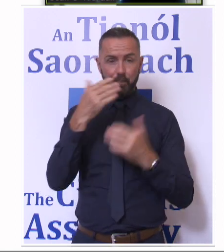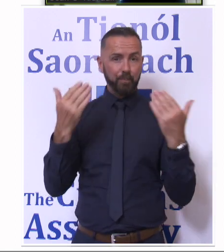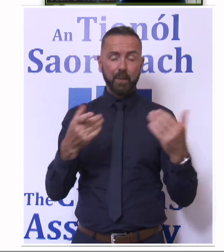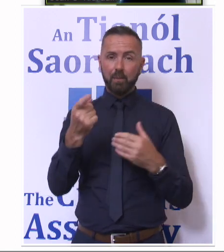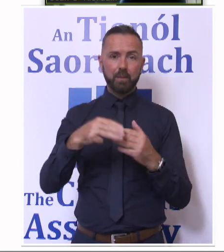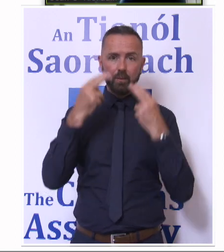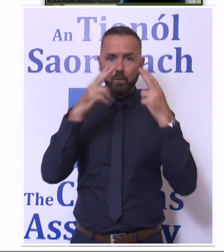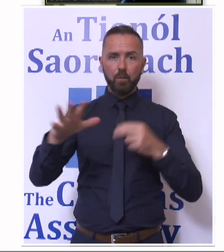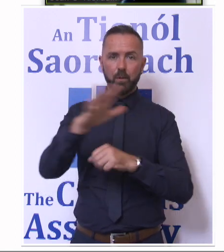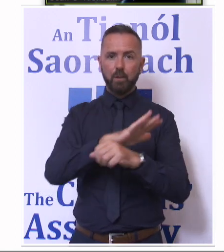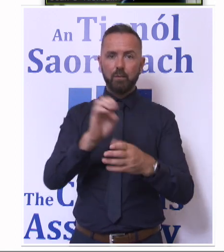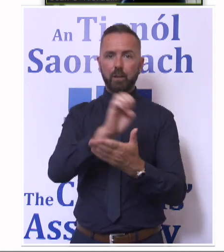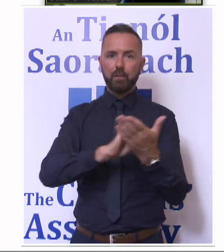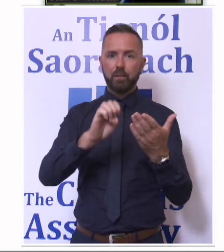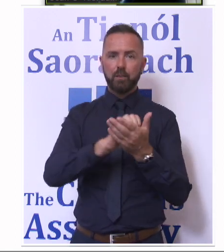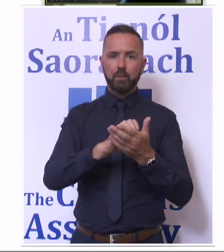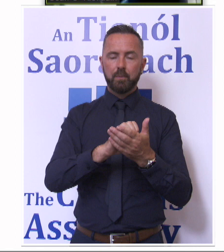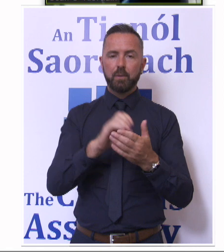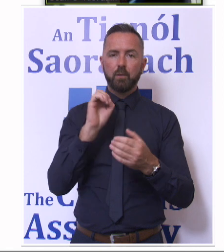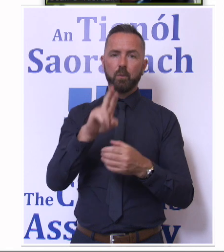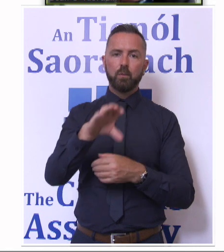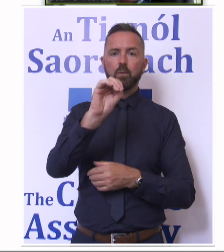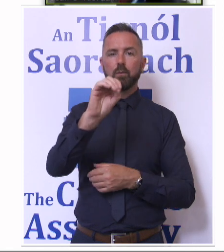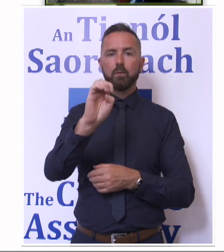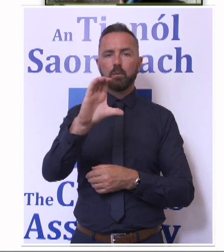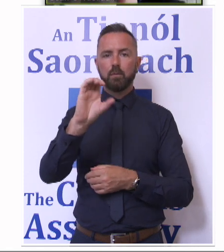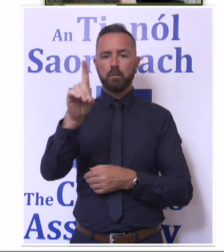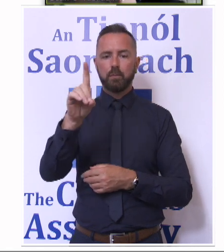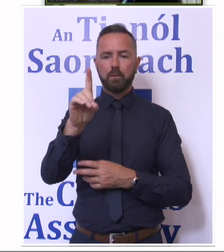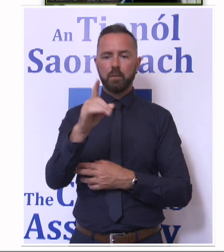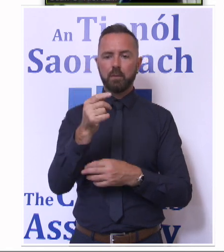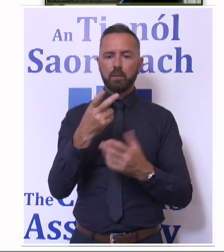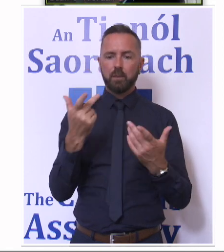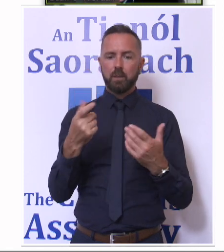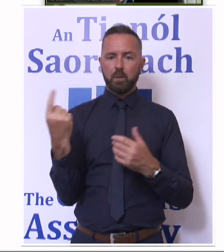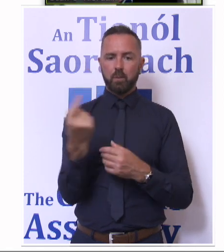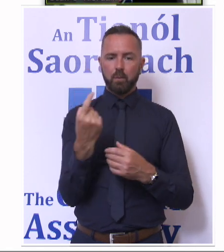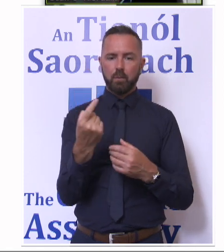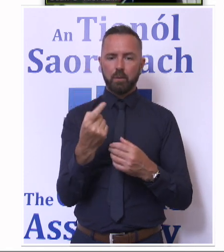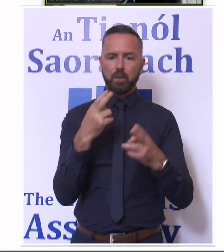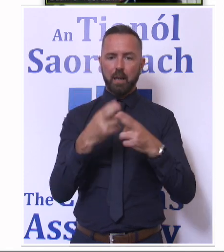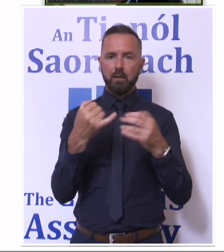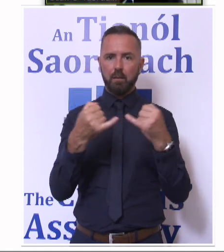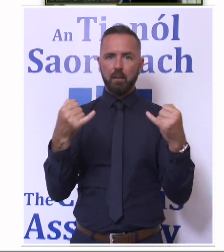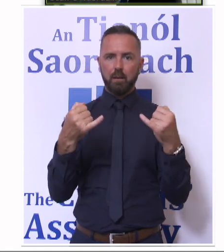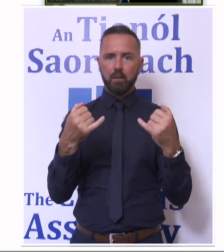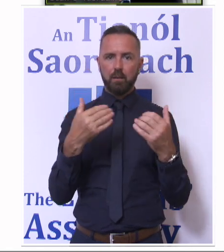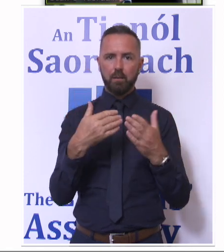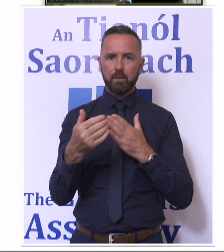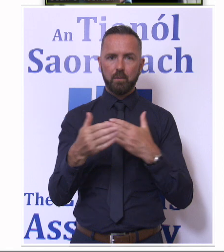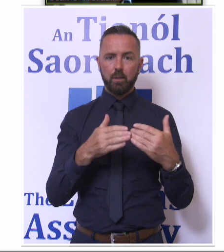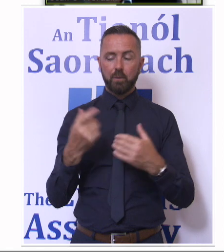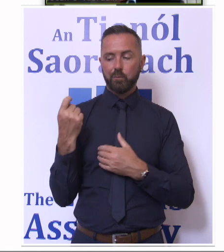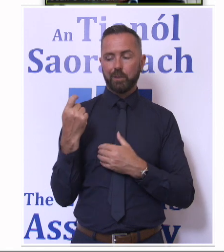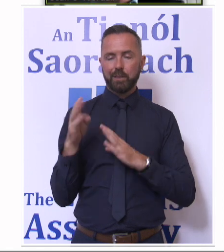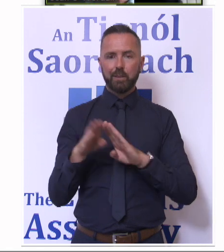right across the OECD. The outlier in some respects in that regard has been, until recently